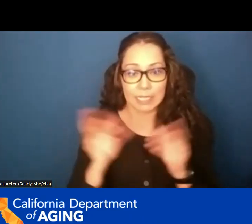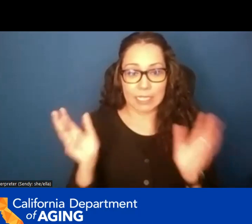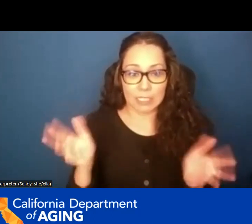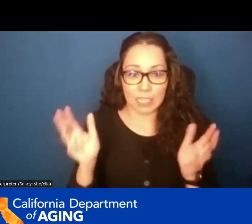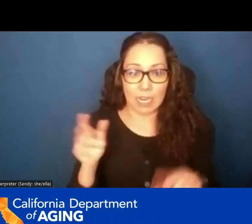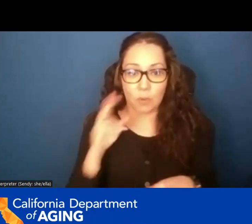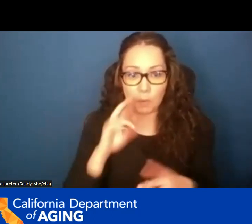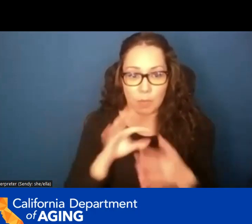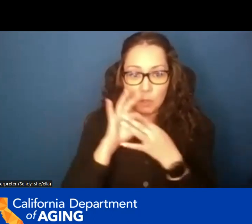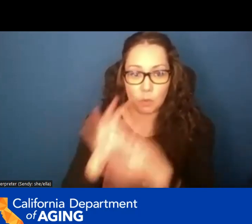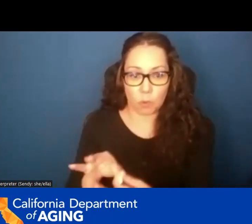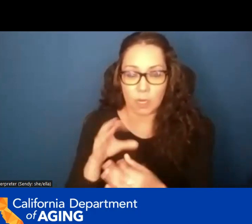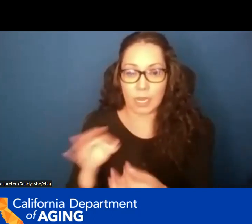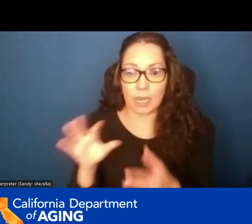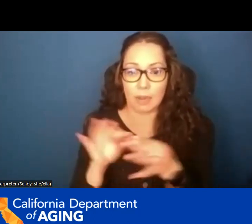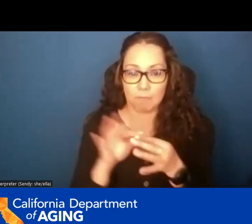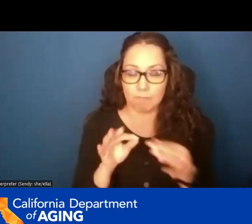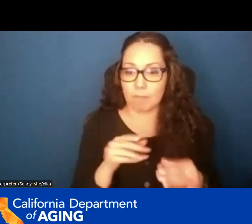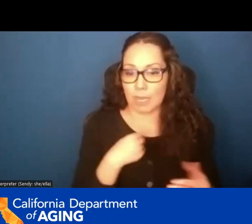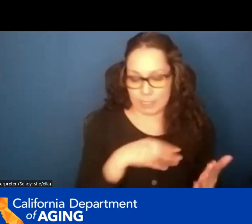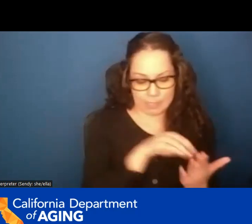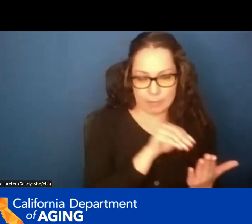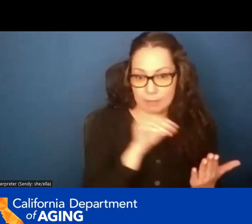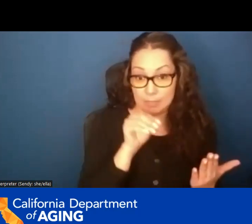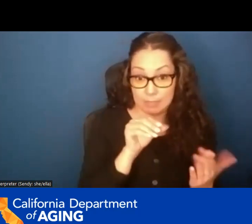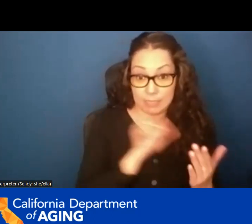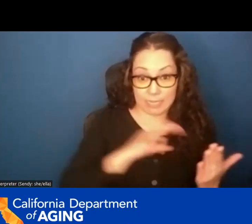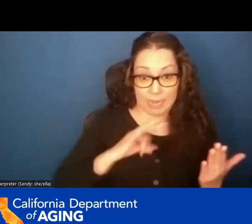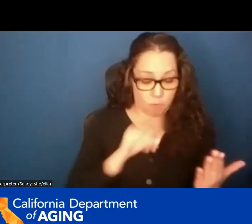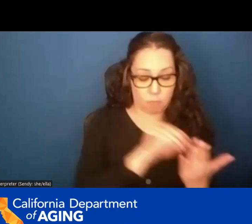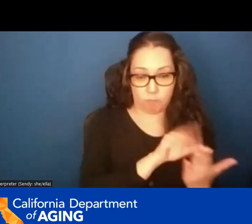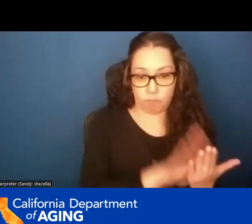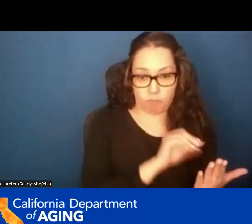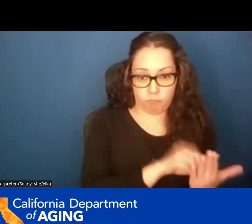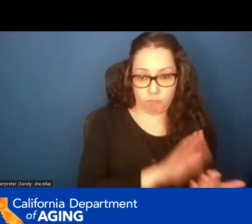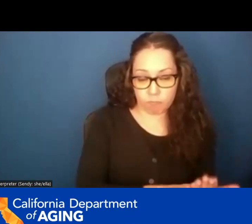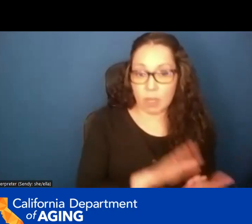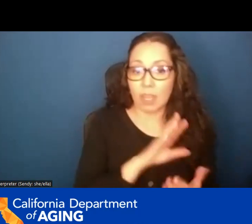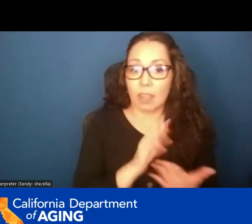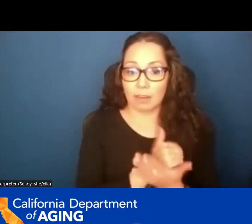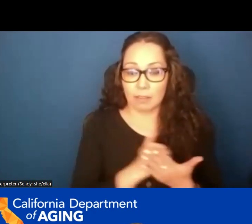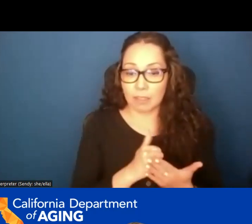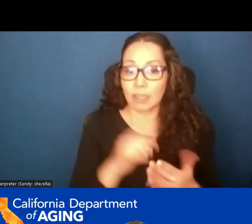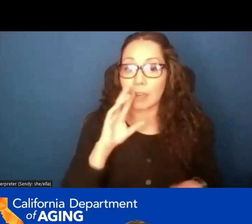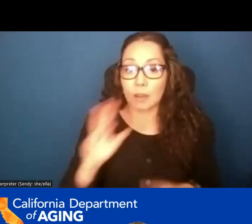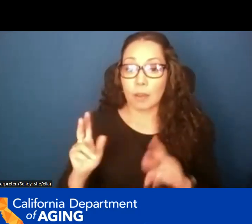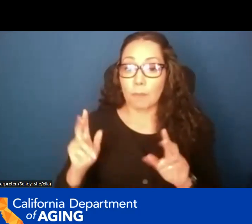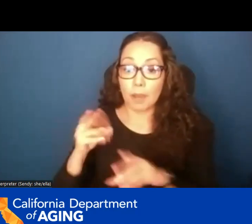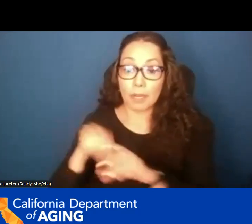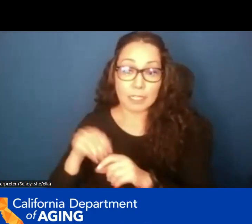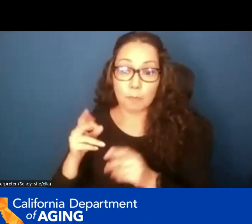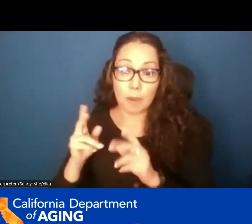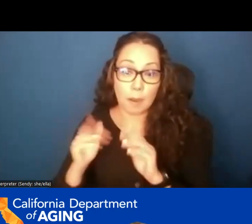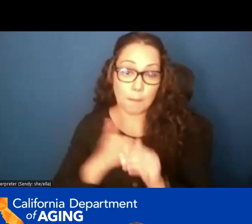reviewed by CDA staff. Next slide, please. Participation for members of the public. You will